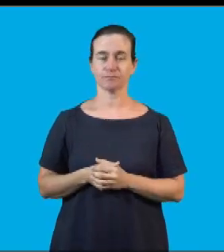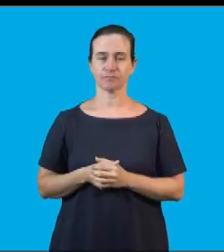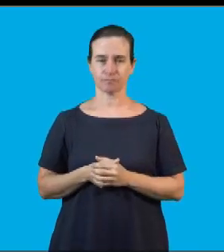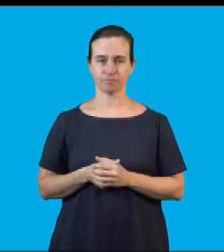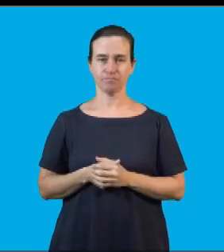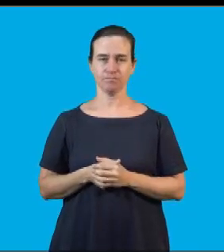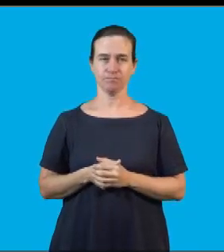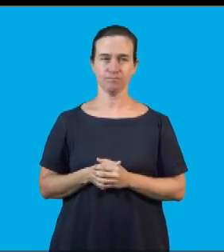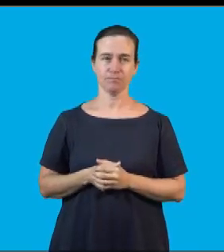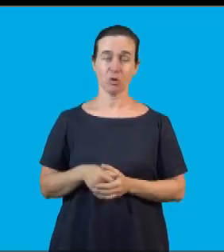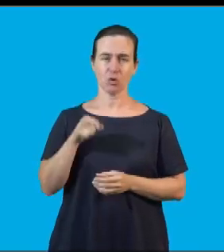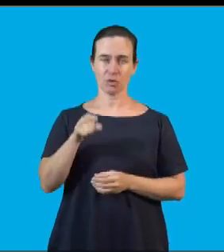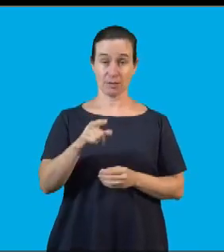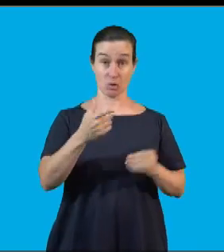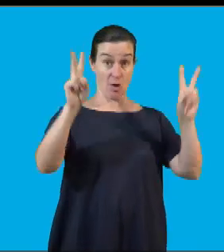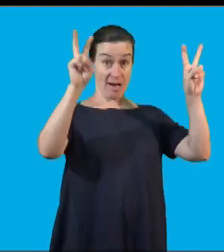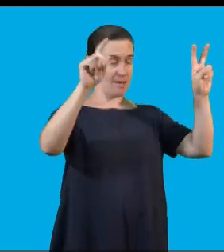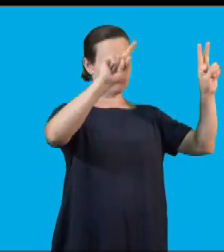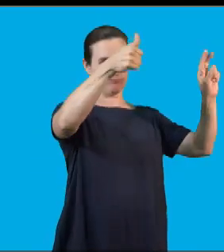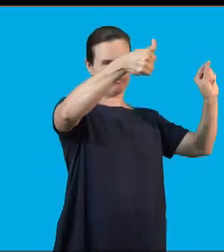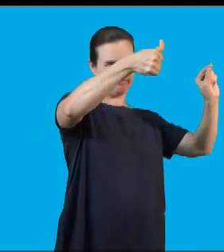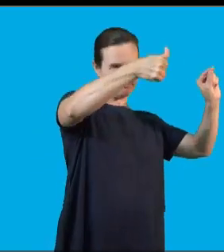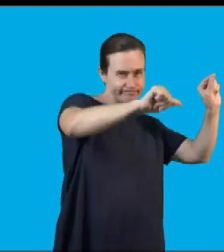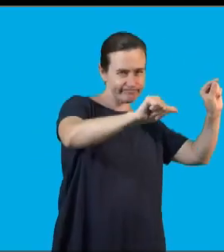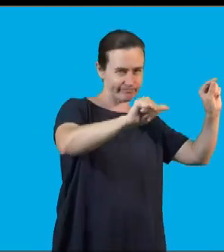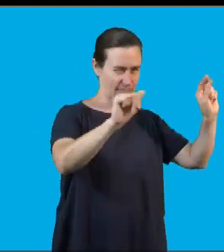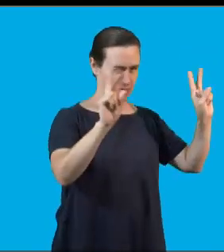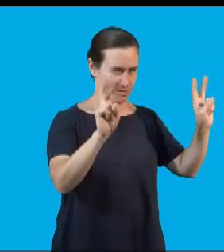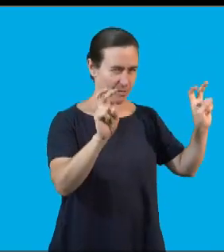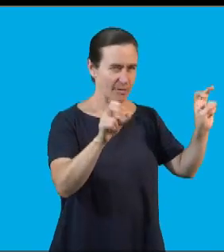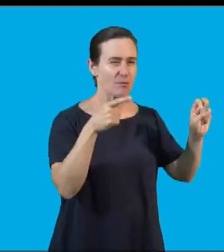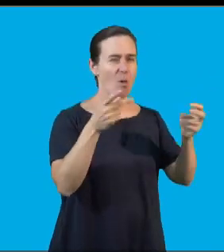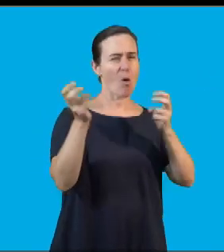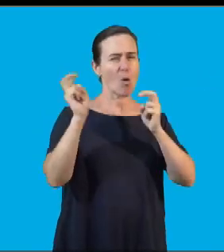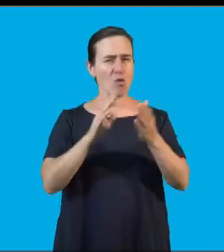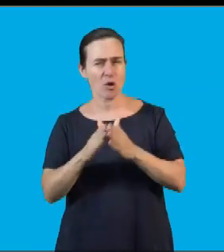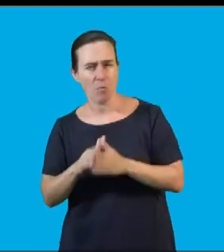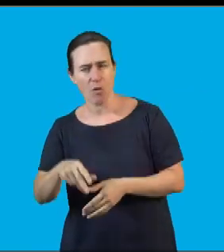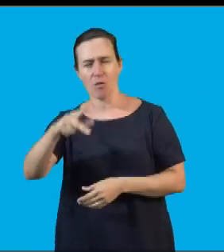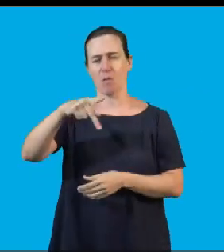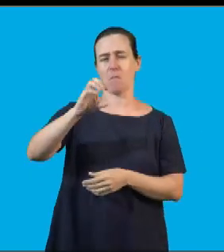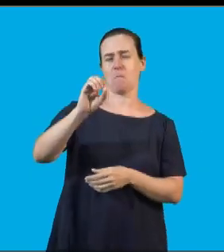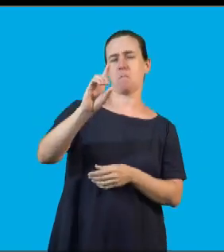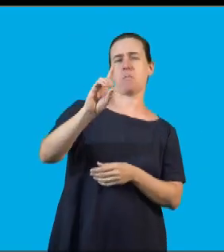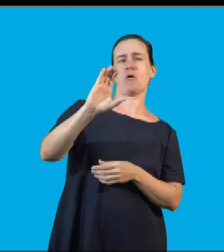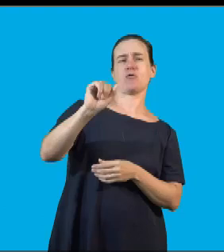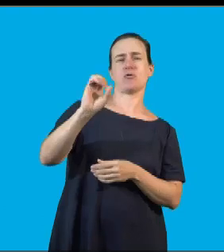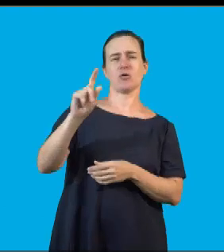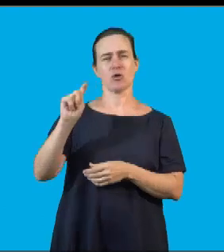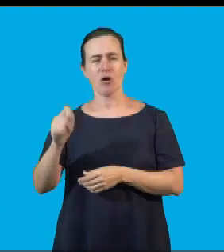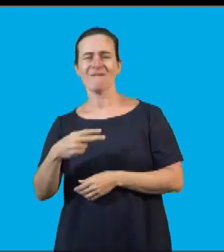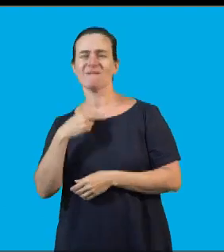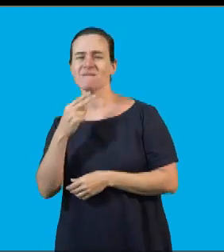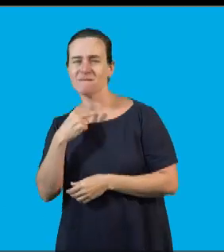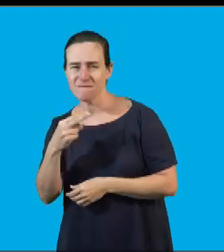in answering. Go to the subheading as stated, from audiobooks to podcasts and voice notes. There's